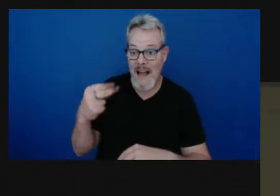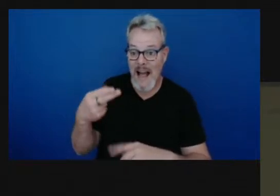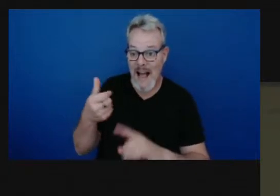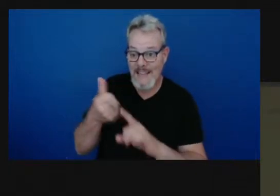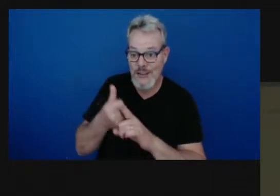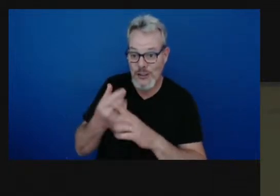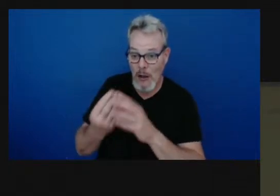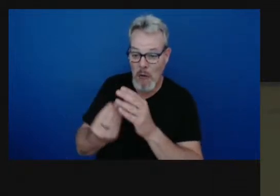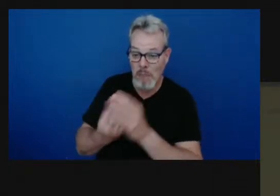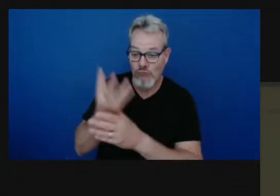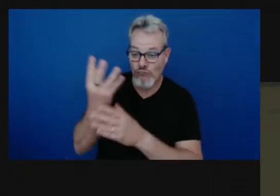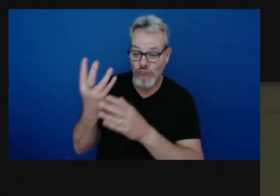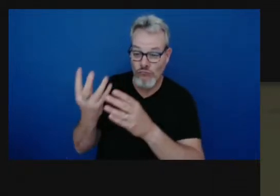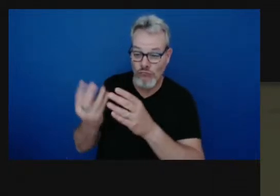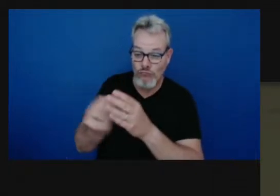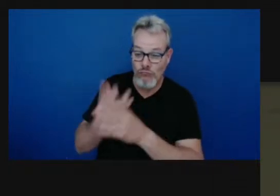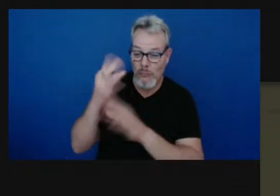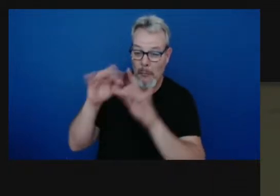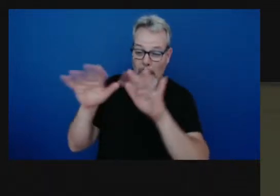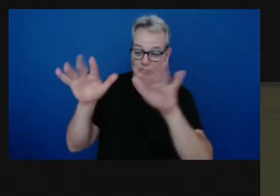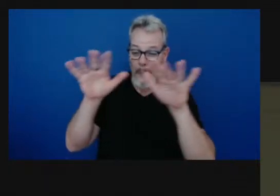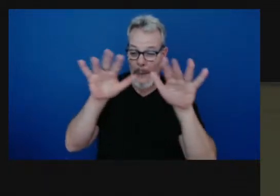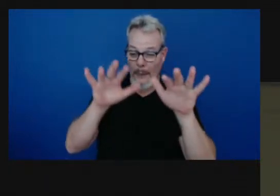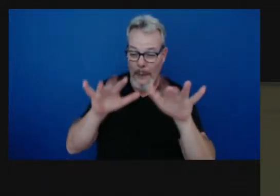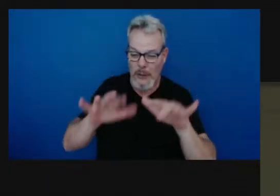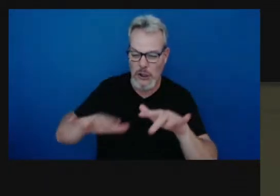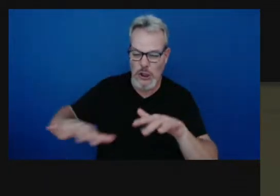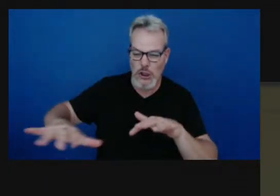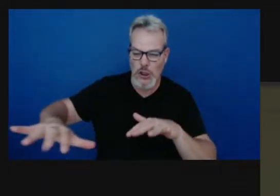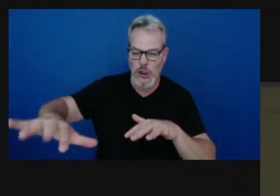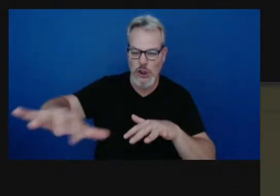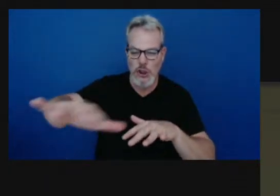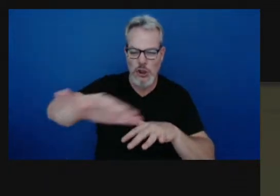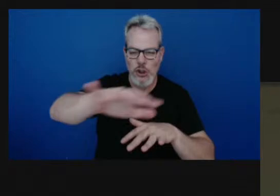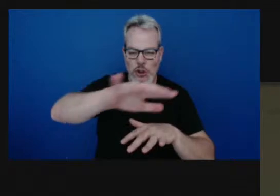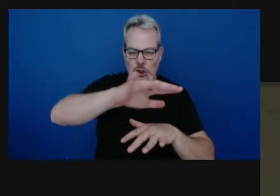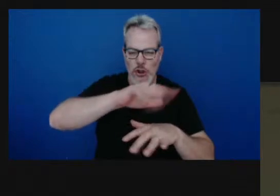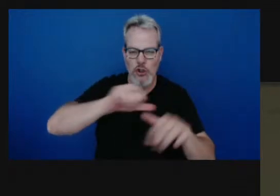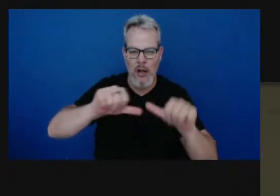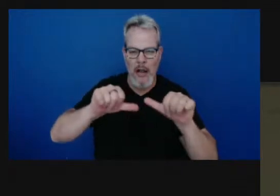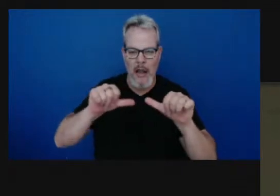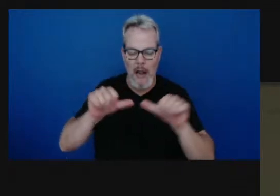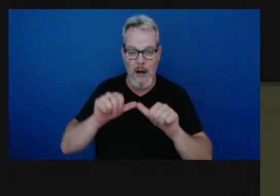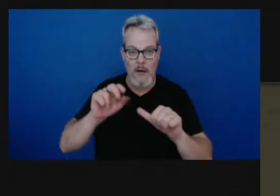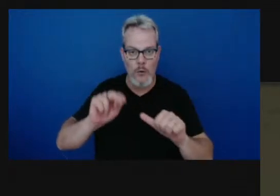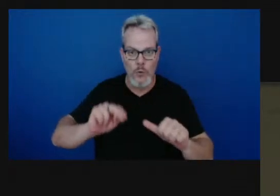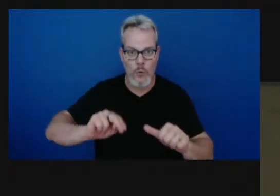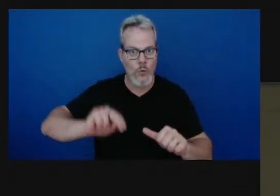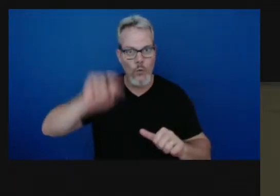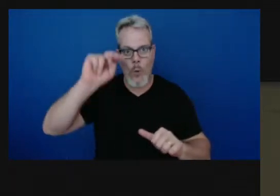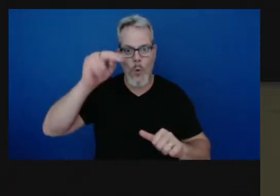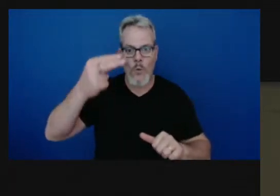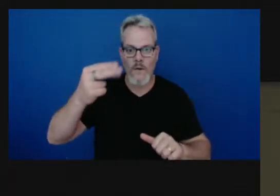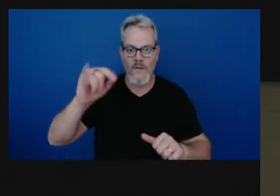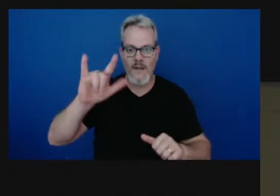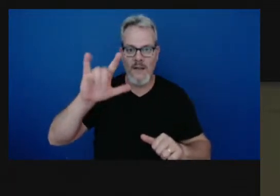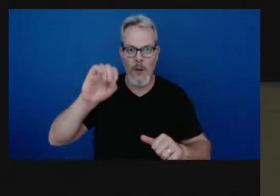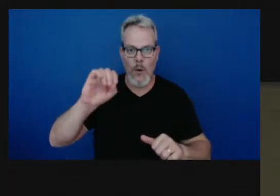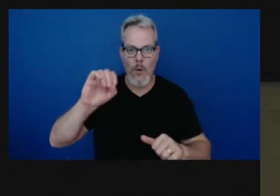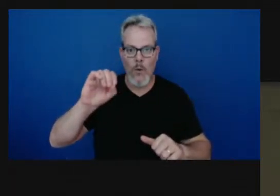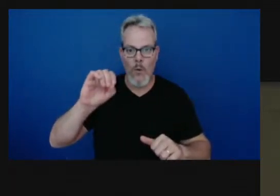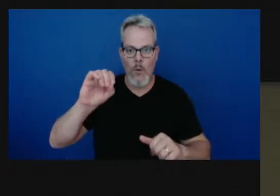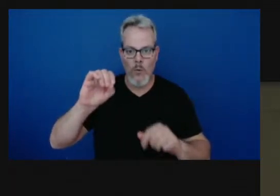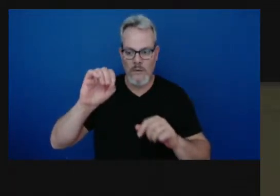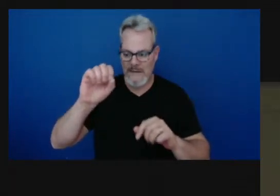explosions covered a surprisingly wide area from well north of Hilo, from the Hamakua coast, into Lower Puna,